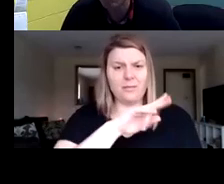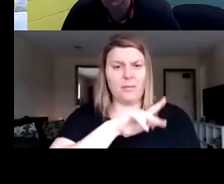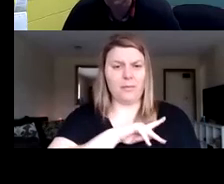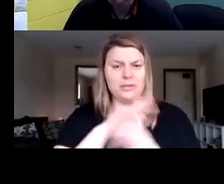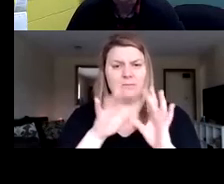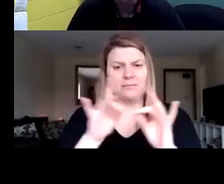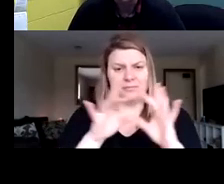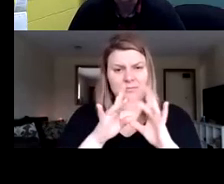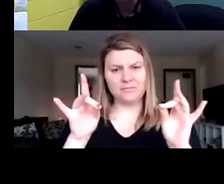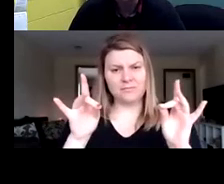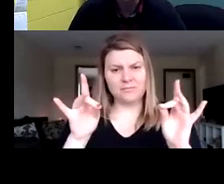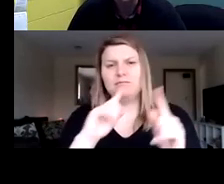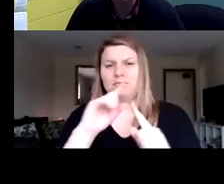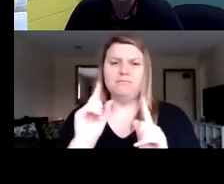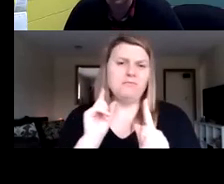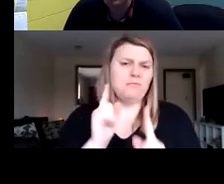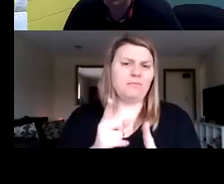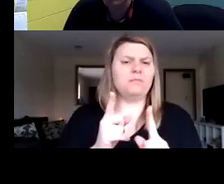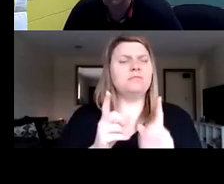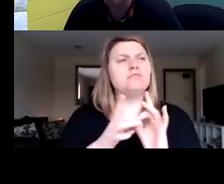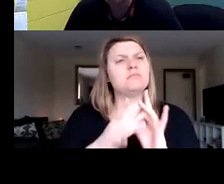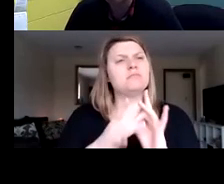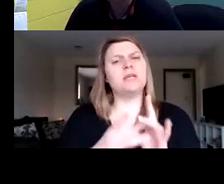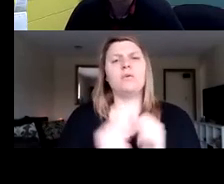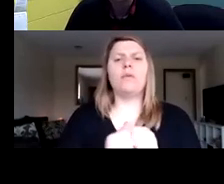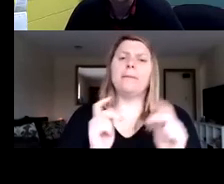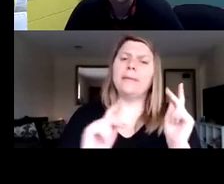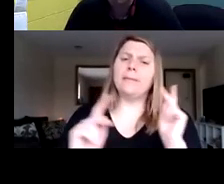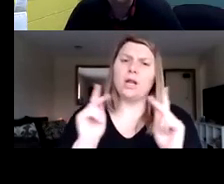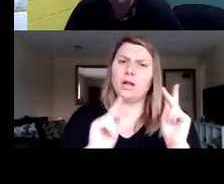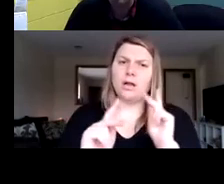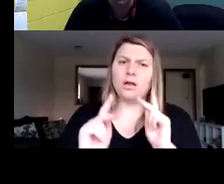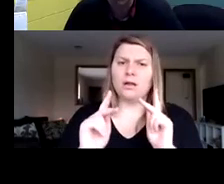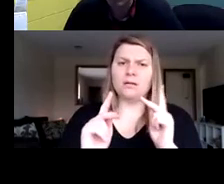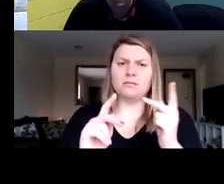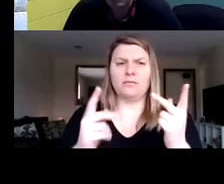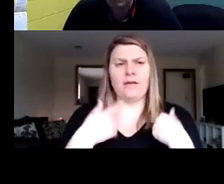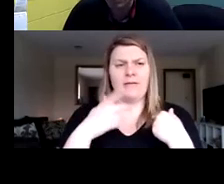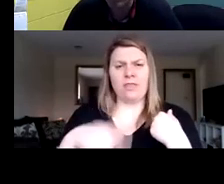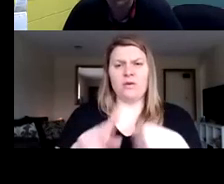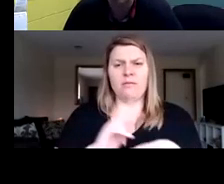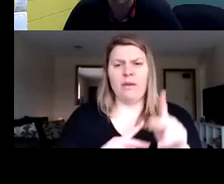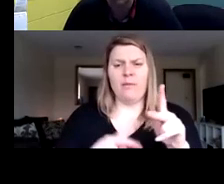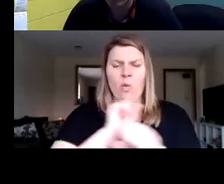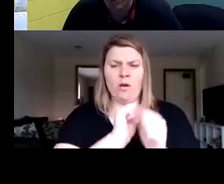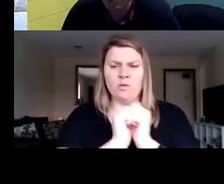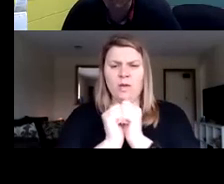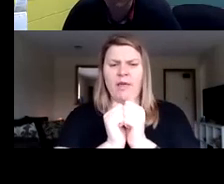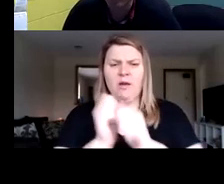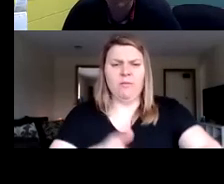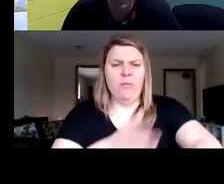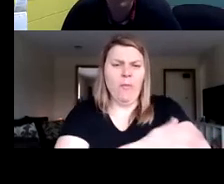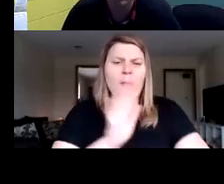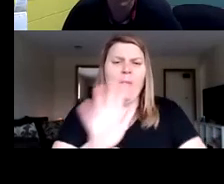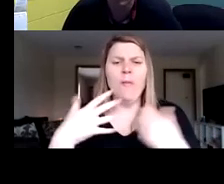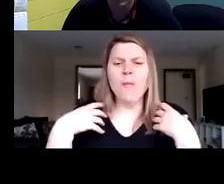statement. But the idea of being able to connect with people and having those people working together to improve their health, to improve